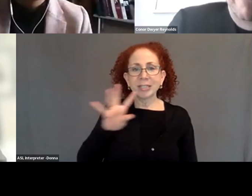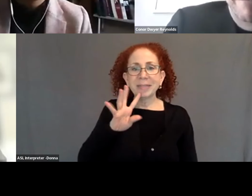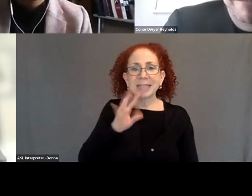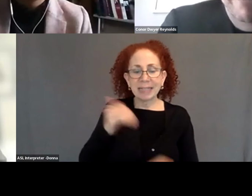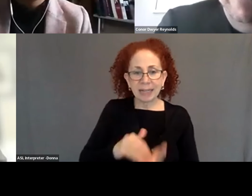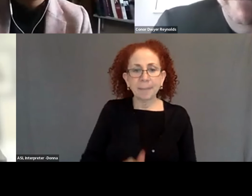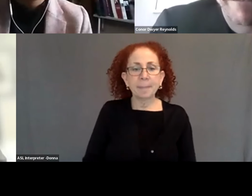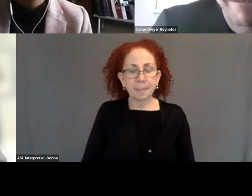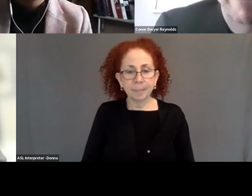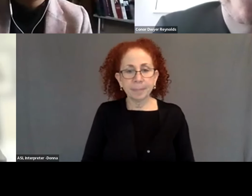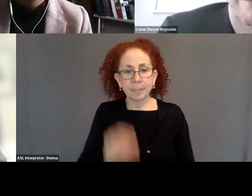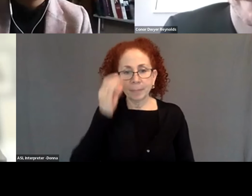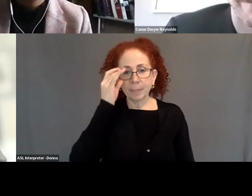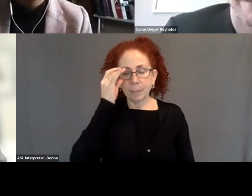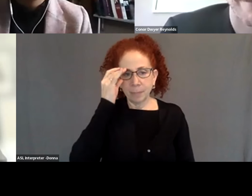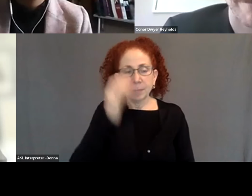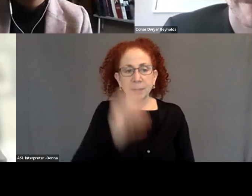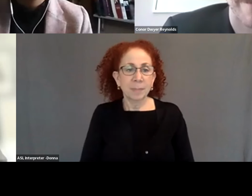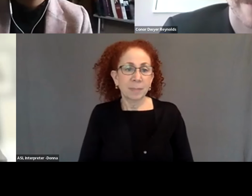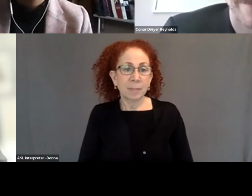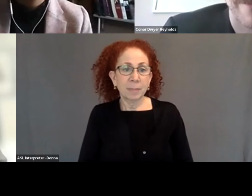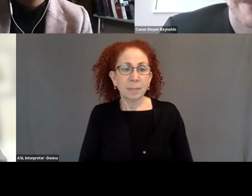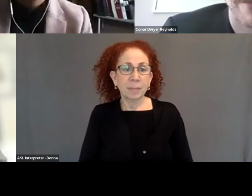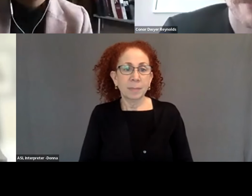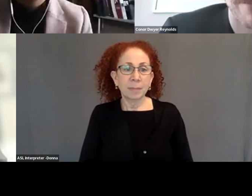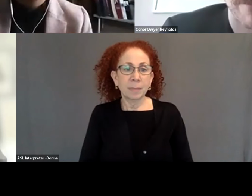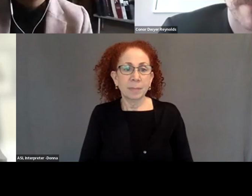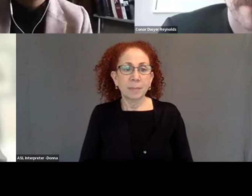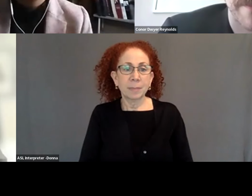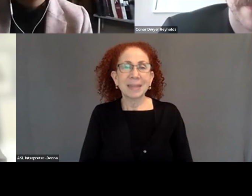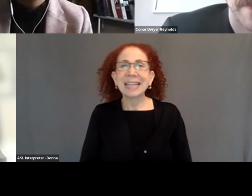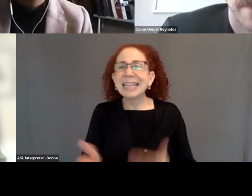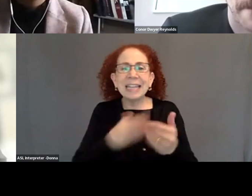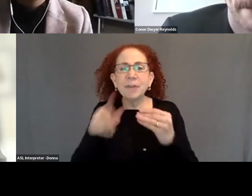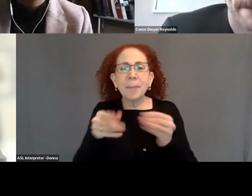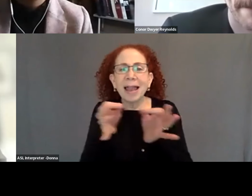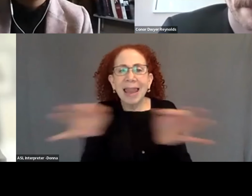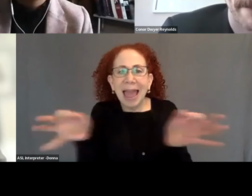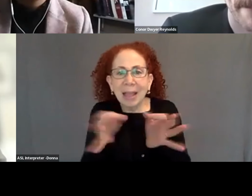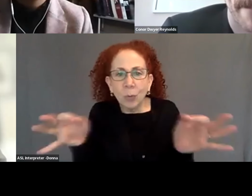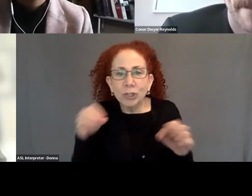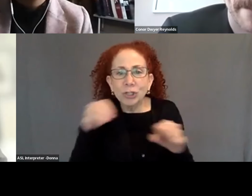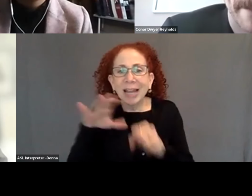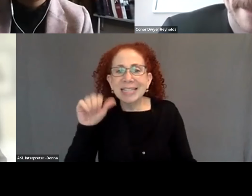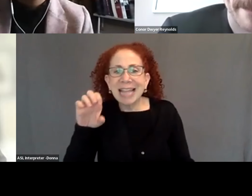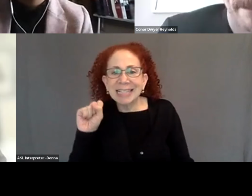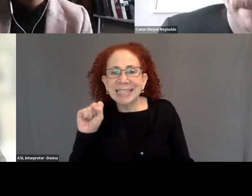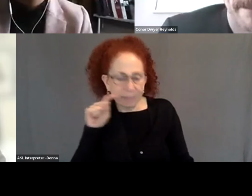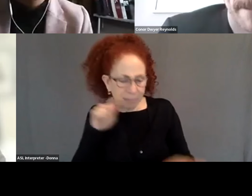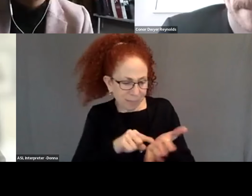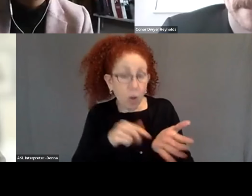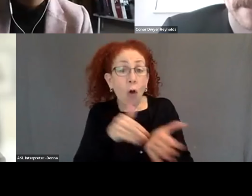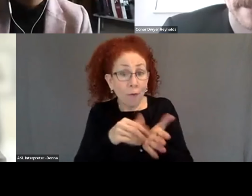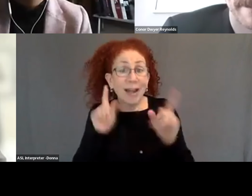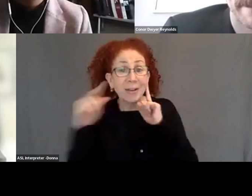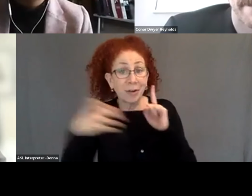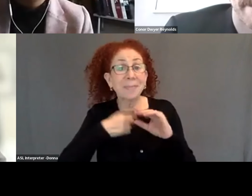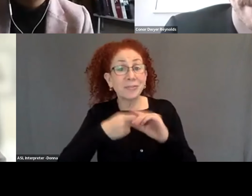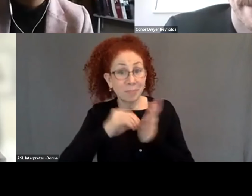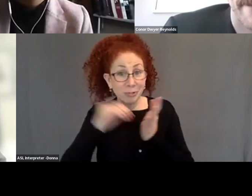So thinking about even to the level of language that appears in cases, I often hear complaints from students